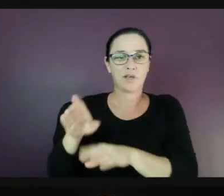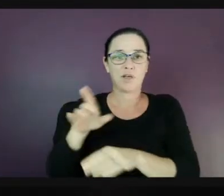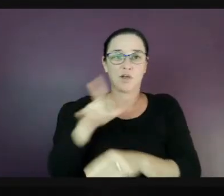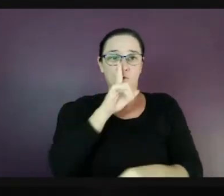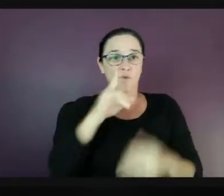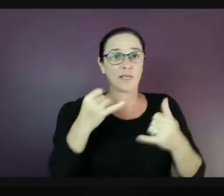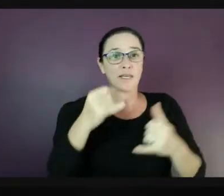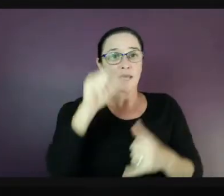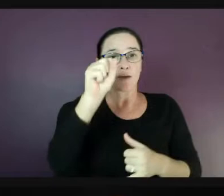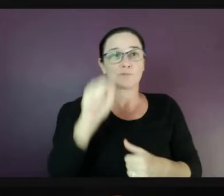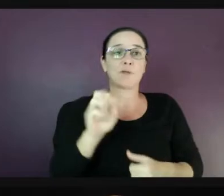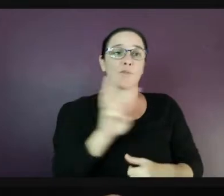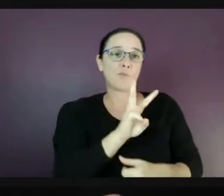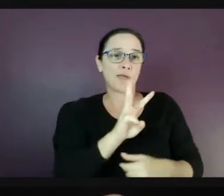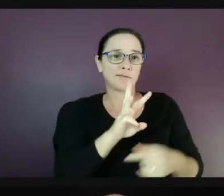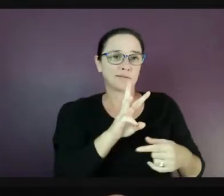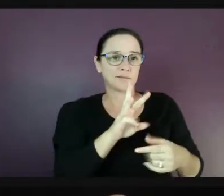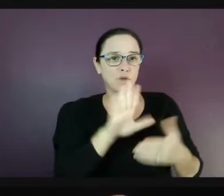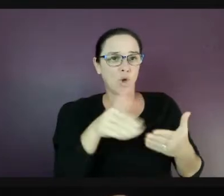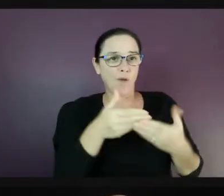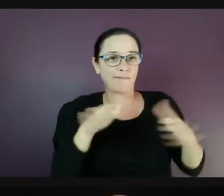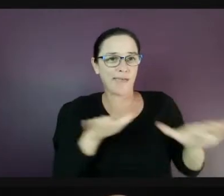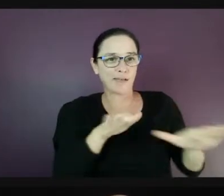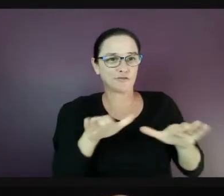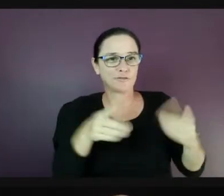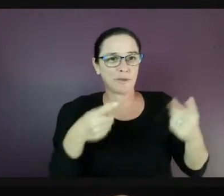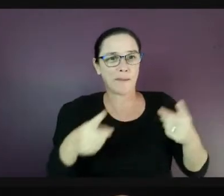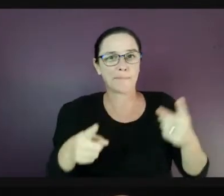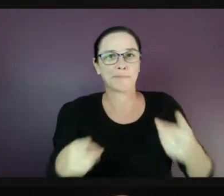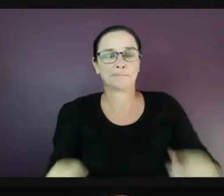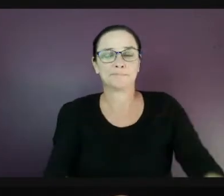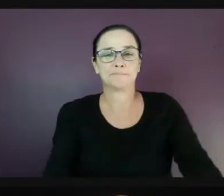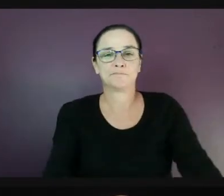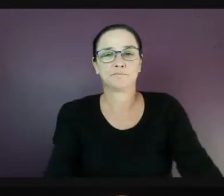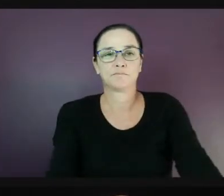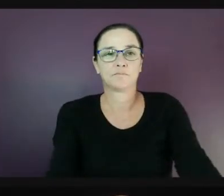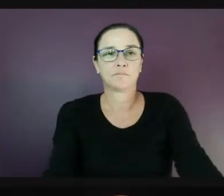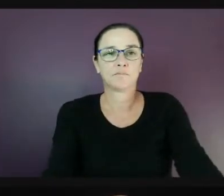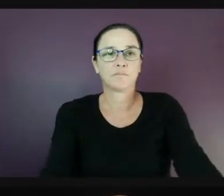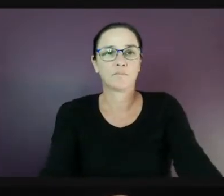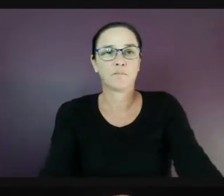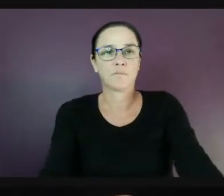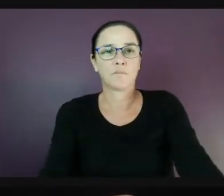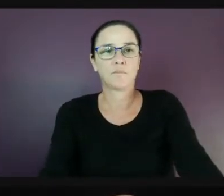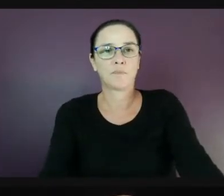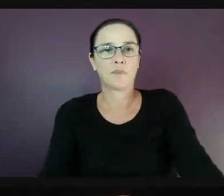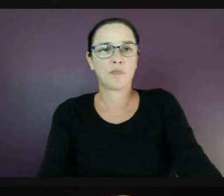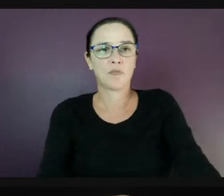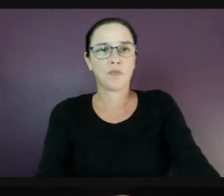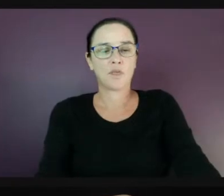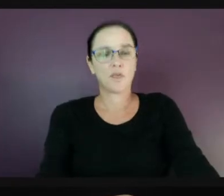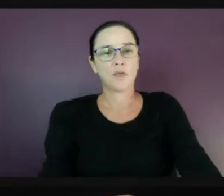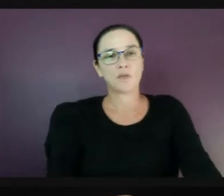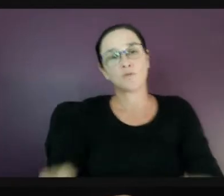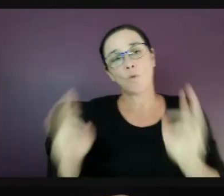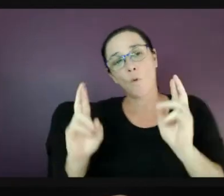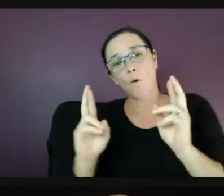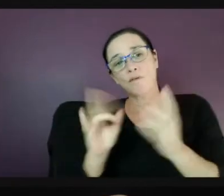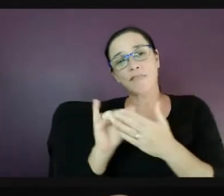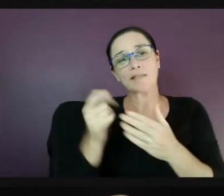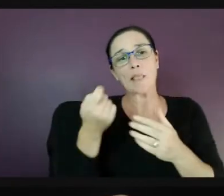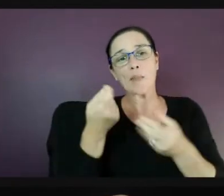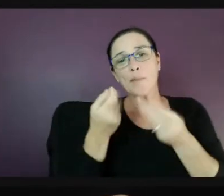this is happening now. So hopefully that's a little bit more illustrative of what I've been talking about, this larger